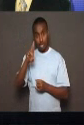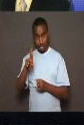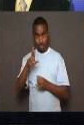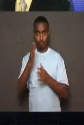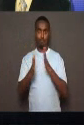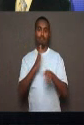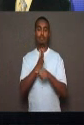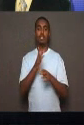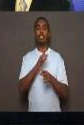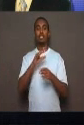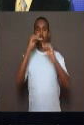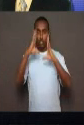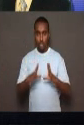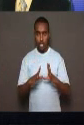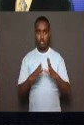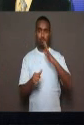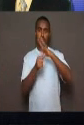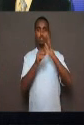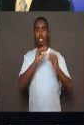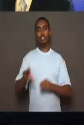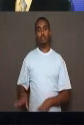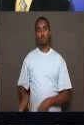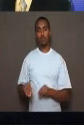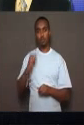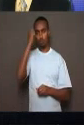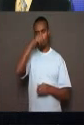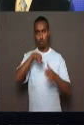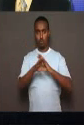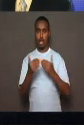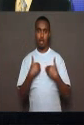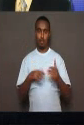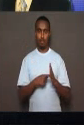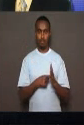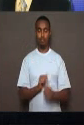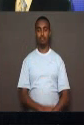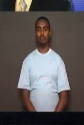principals, teachers, and students in Ethiopia.